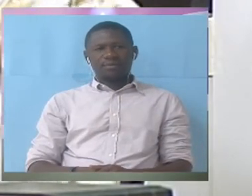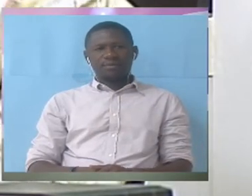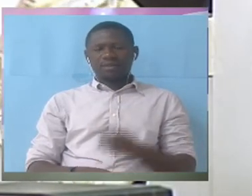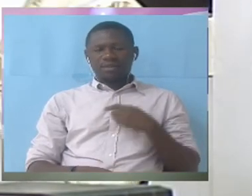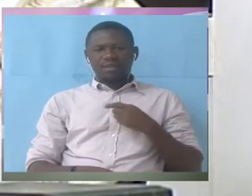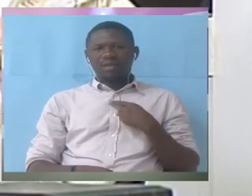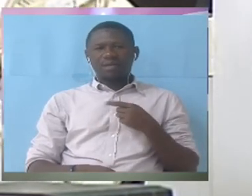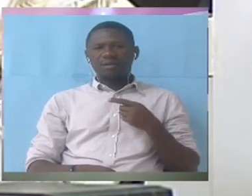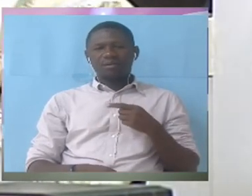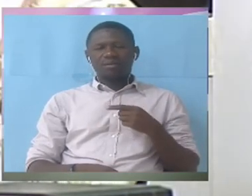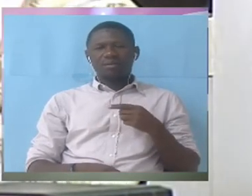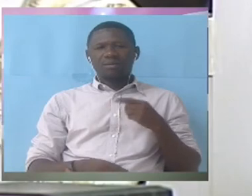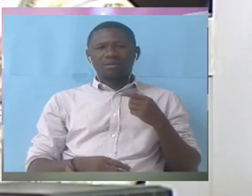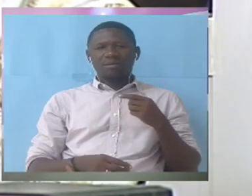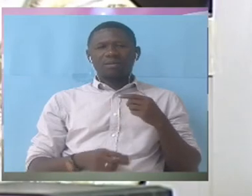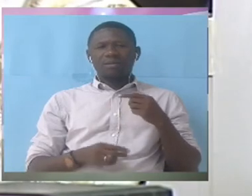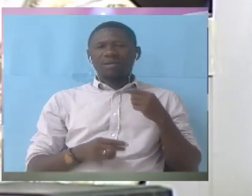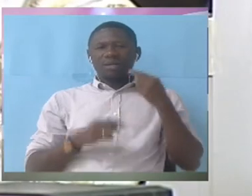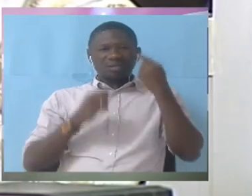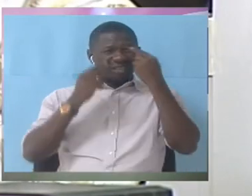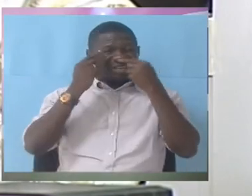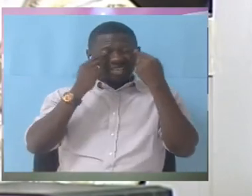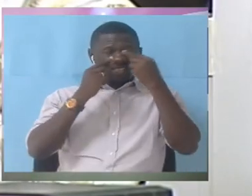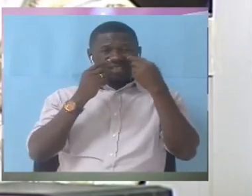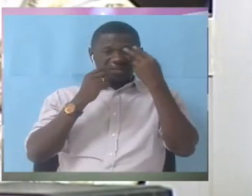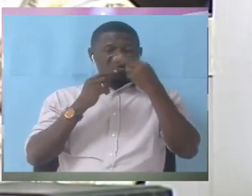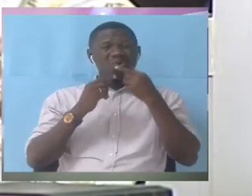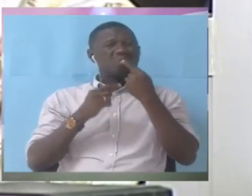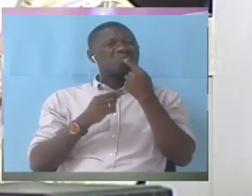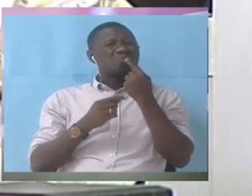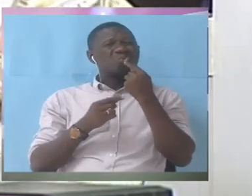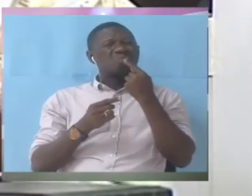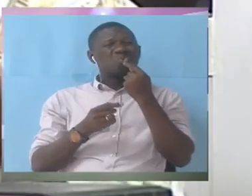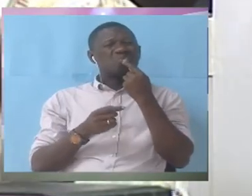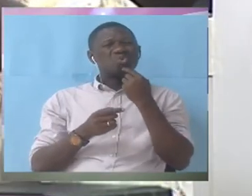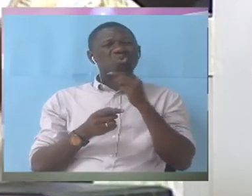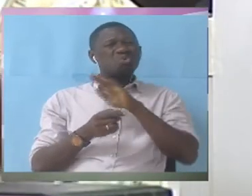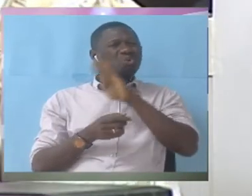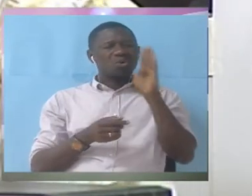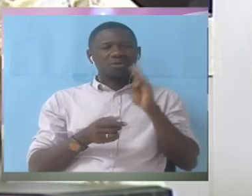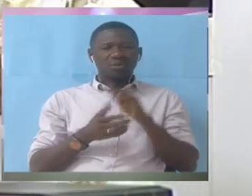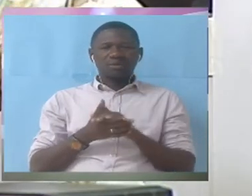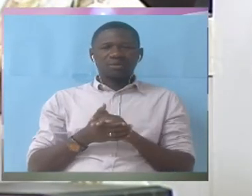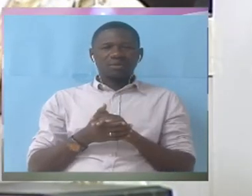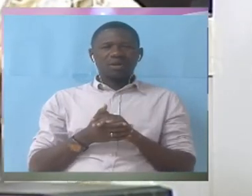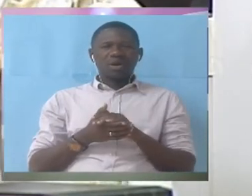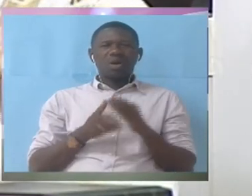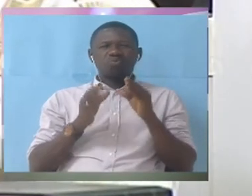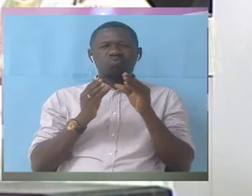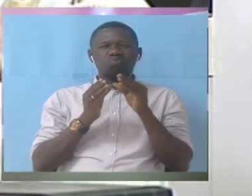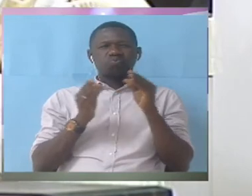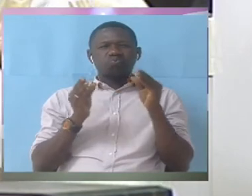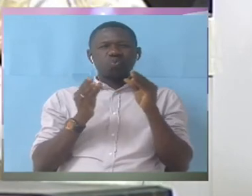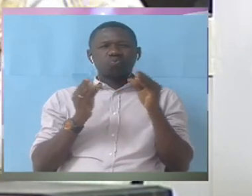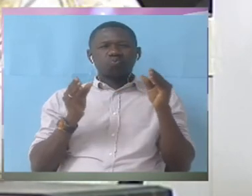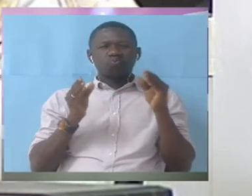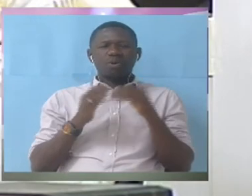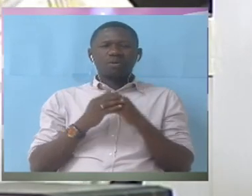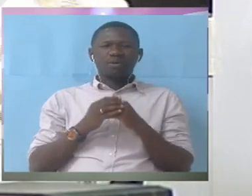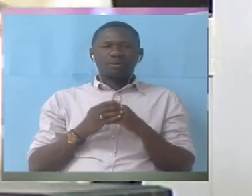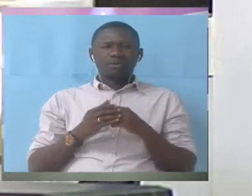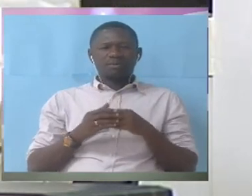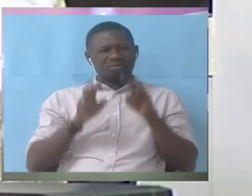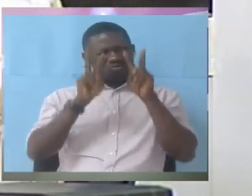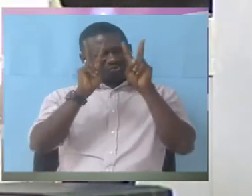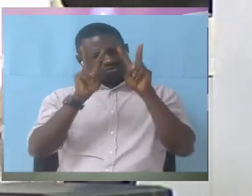eyes. Deretam butam yaangi deretal. He was swollen. Mu ngi newi. He looked very